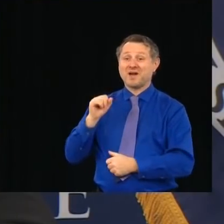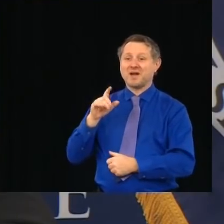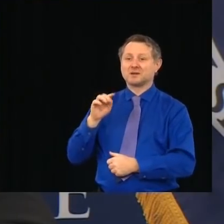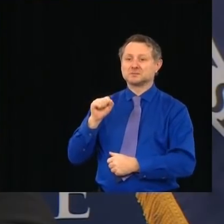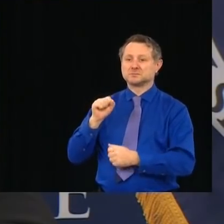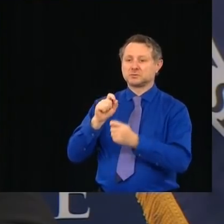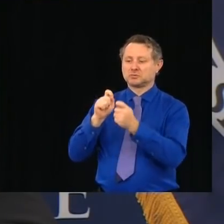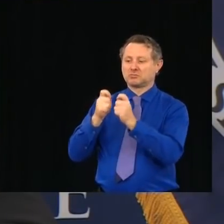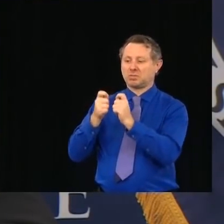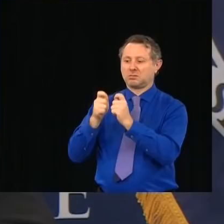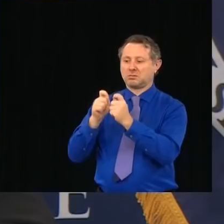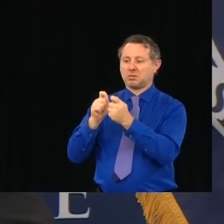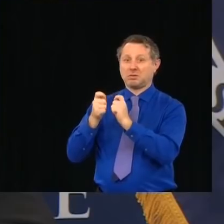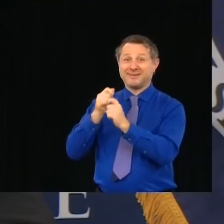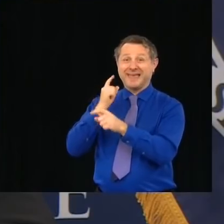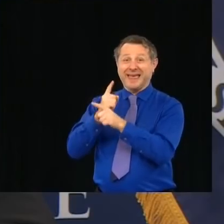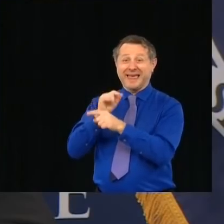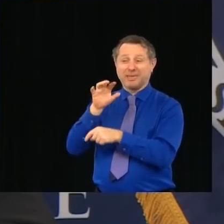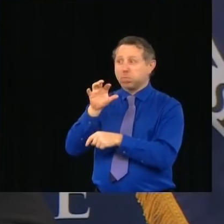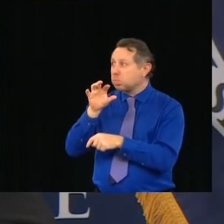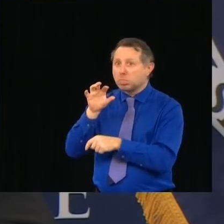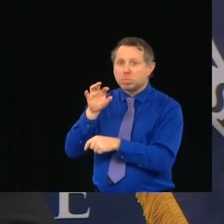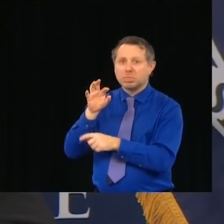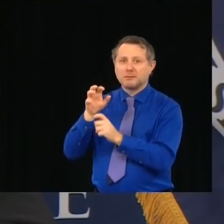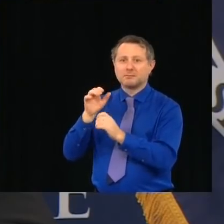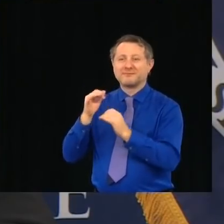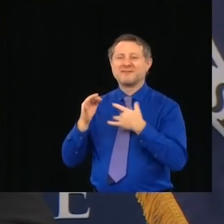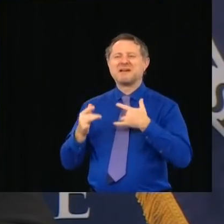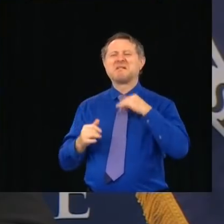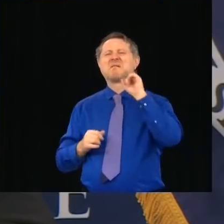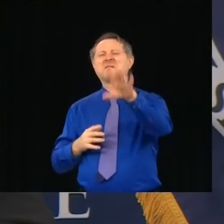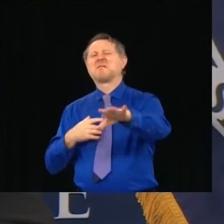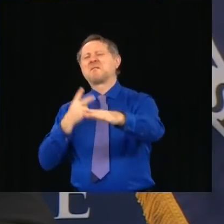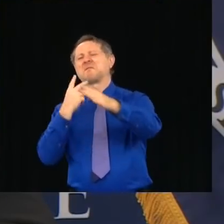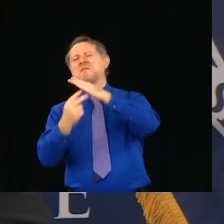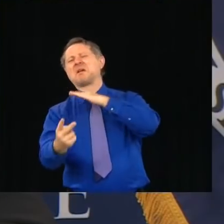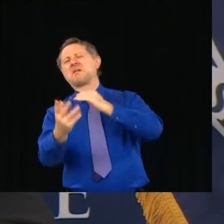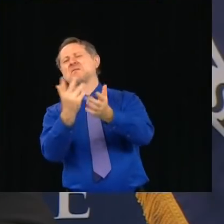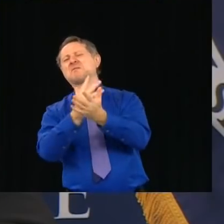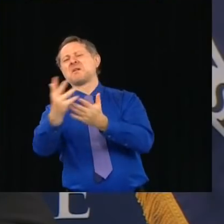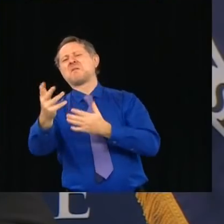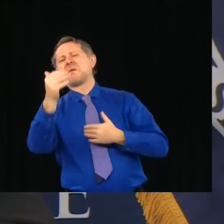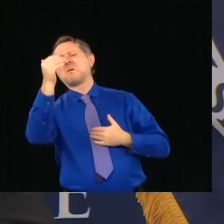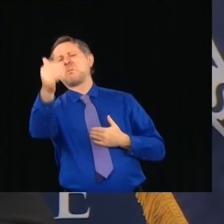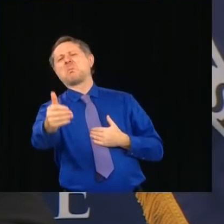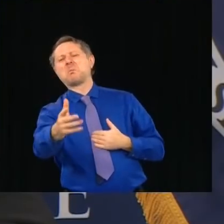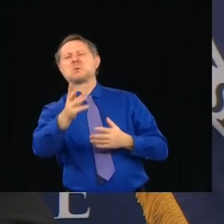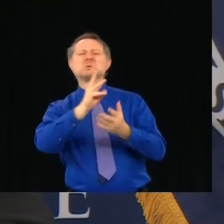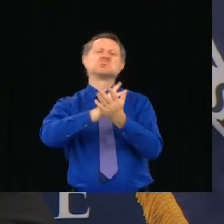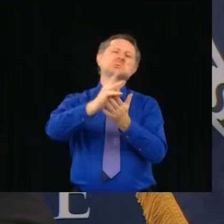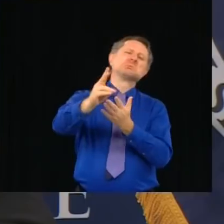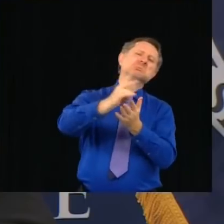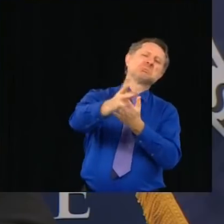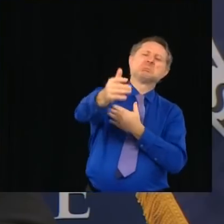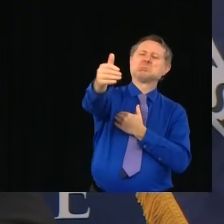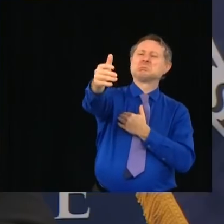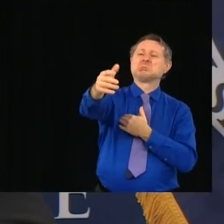is going to happen in 5 weeks, 6 weeks, 8 weeks, this is where I think we are going to be in September for